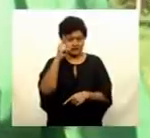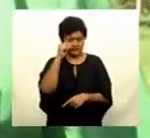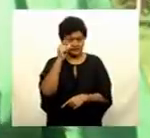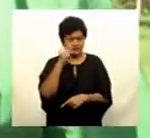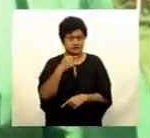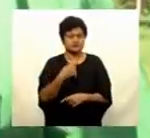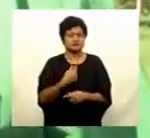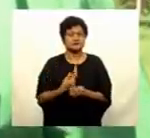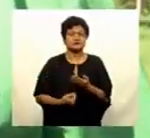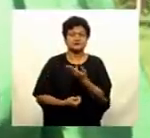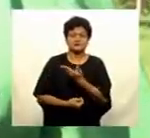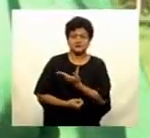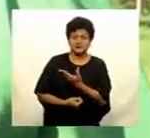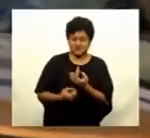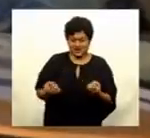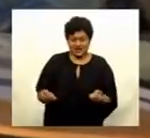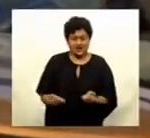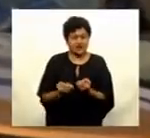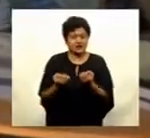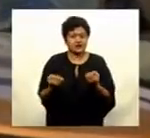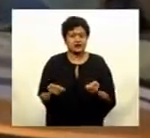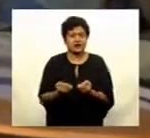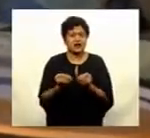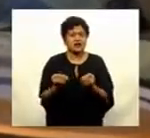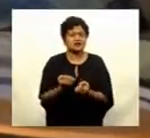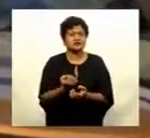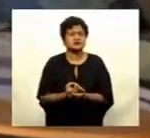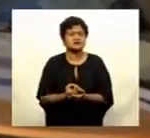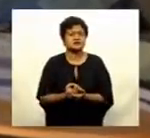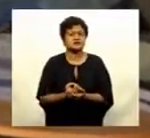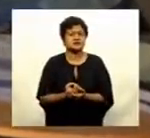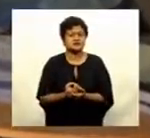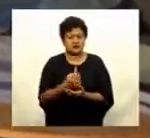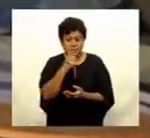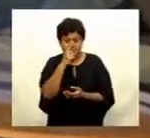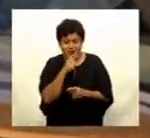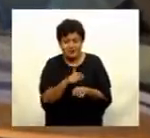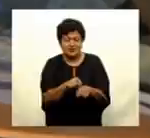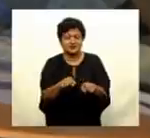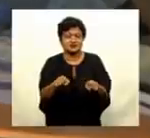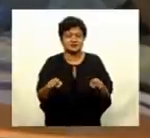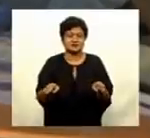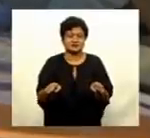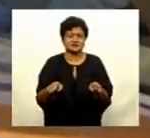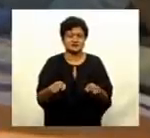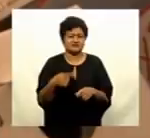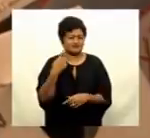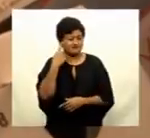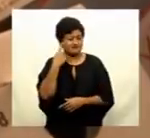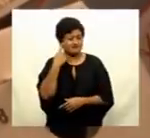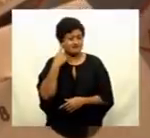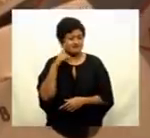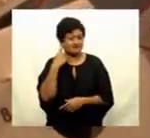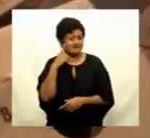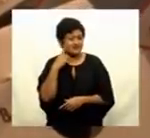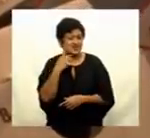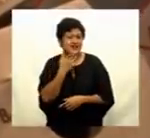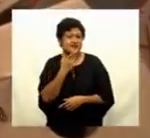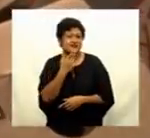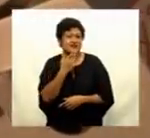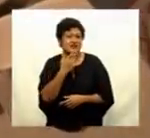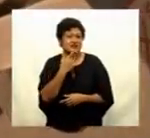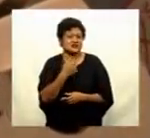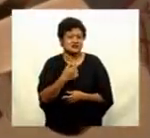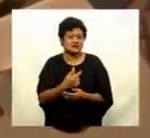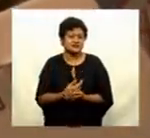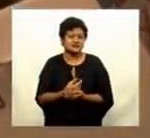Encourage those who are caught up by the social media and misinformation that is flying around. Of